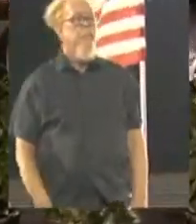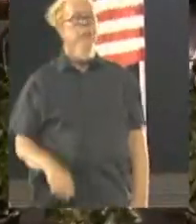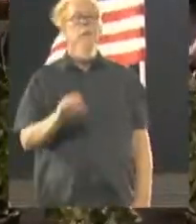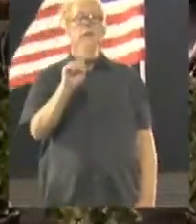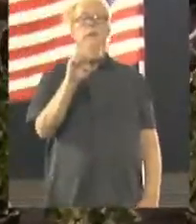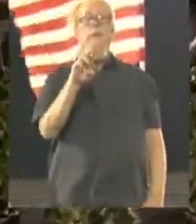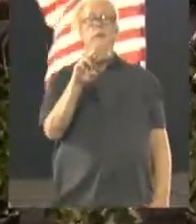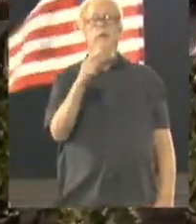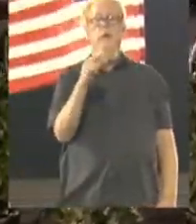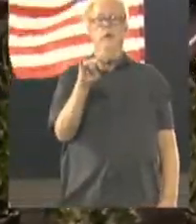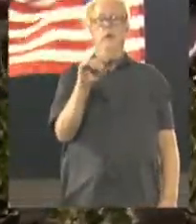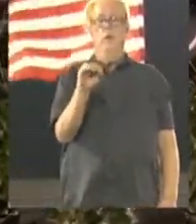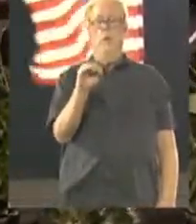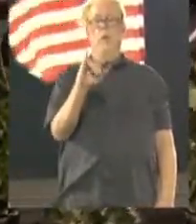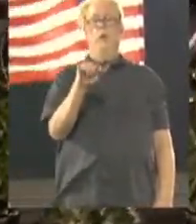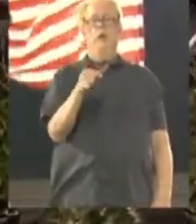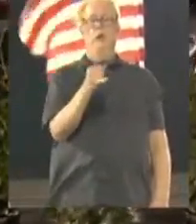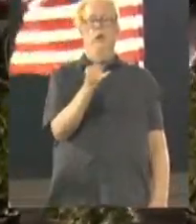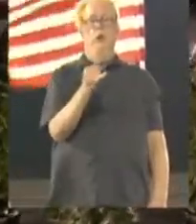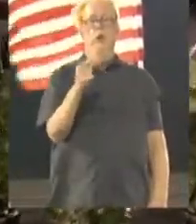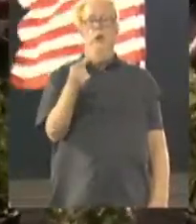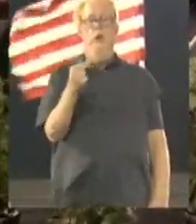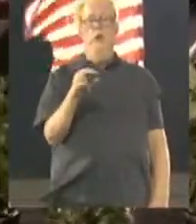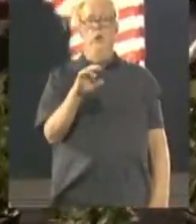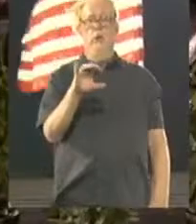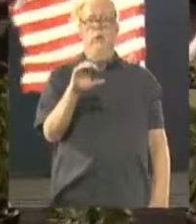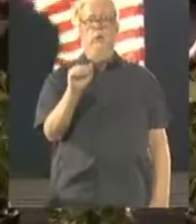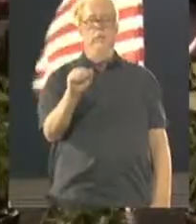Sergio J. Garcia.